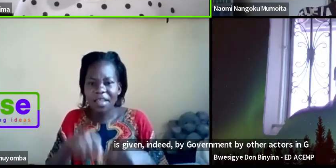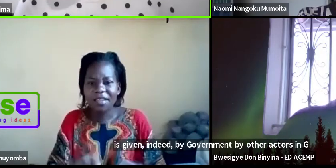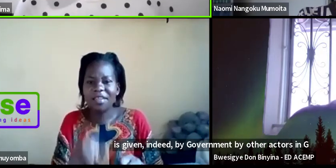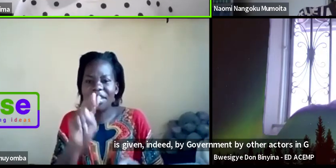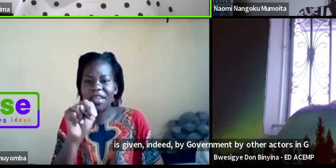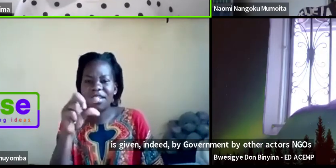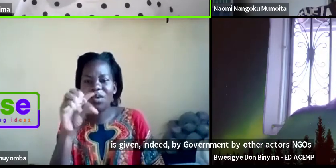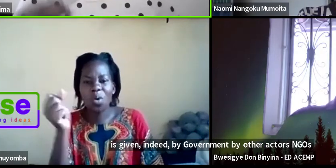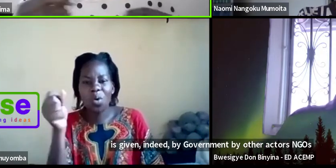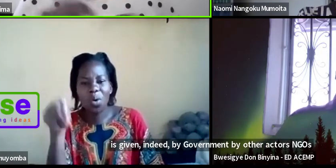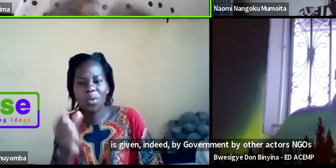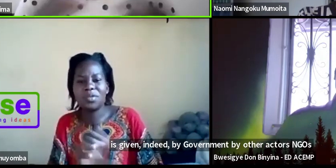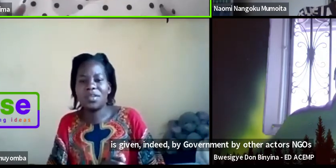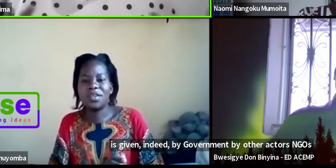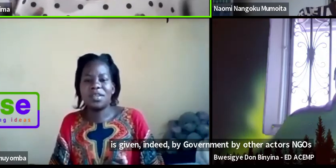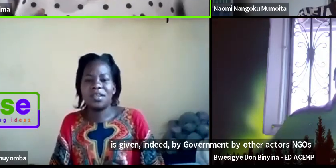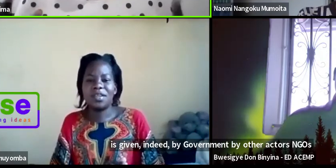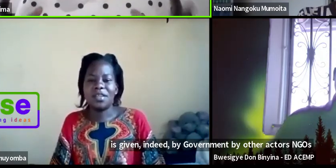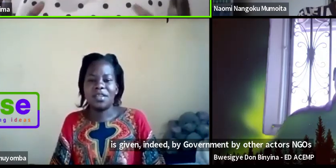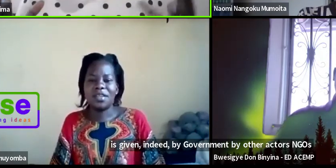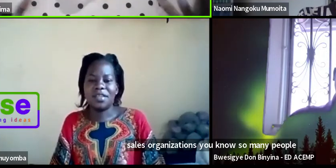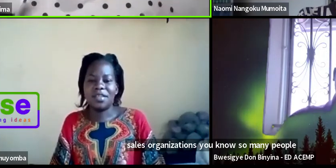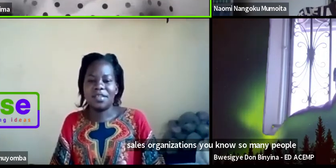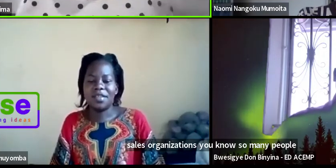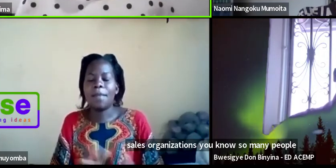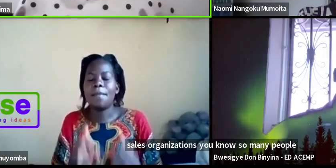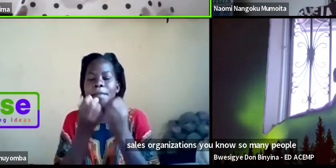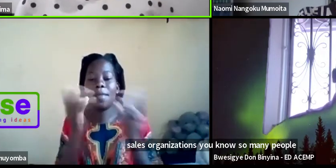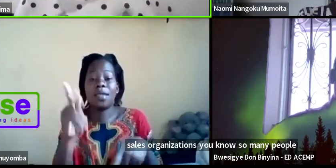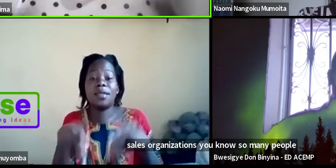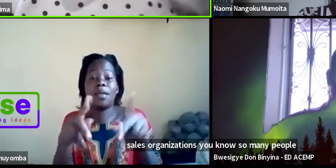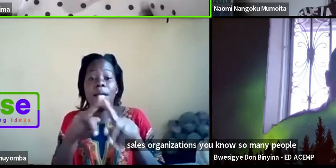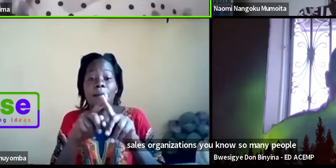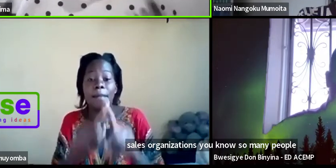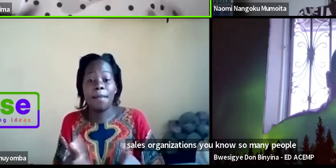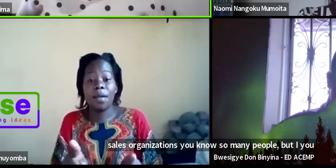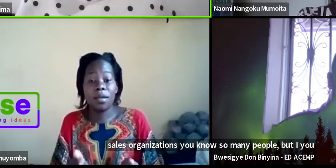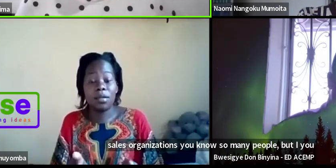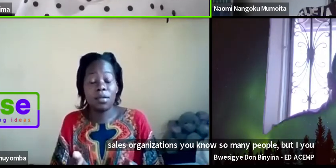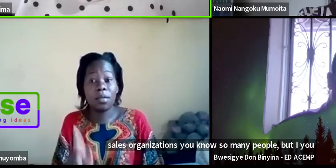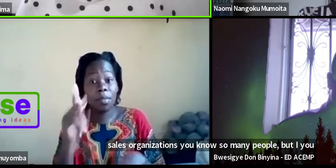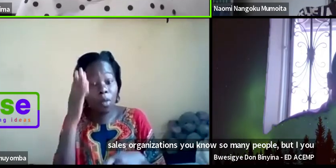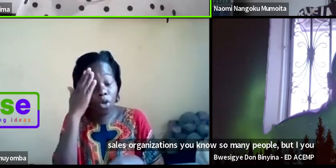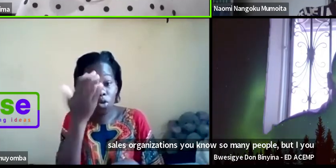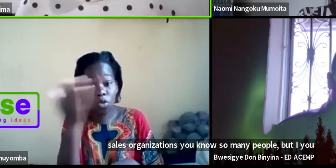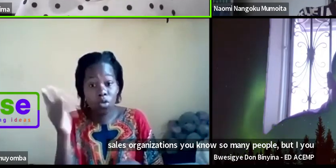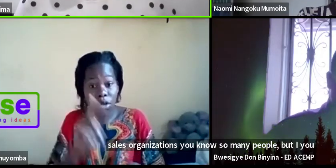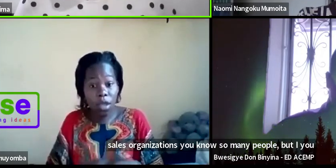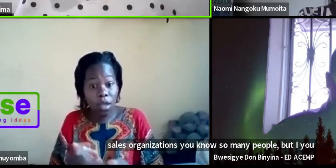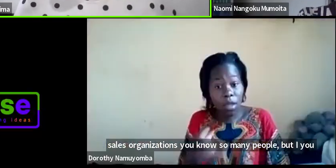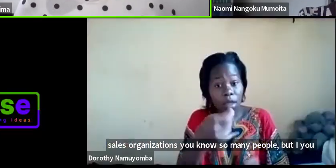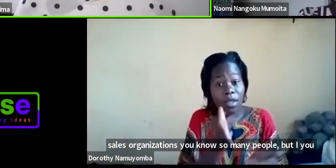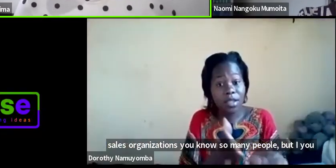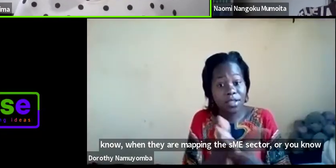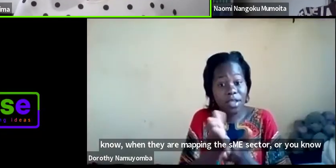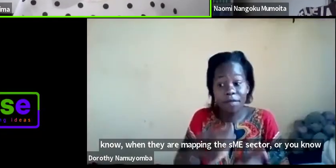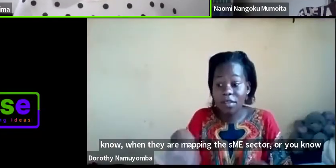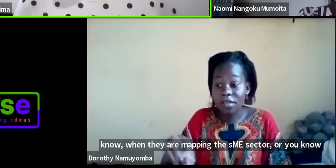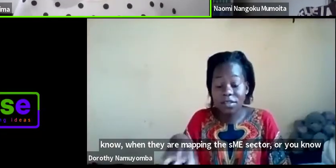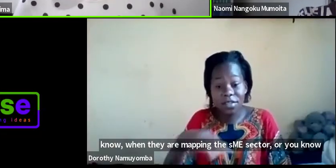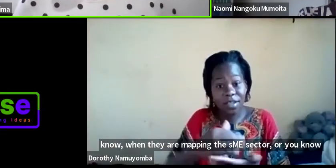society organizations, so many people. But are you known when they are mapping the service sector? Are you known? If you're